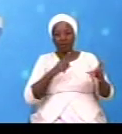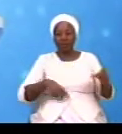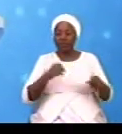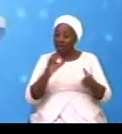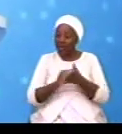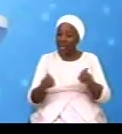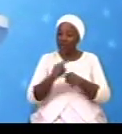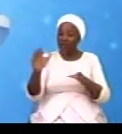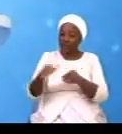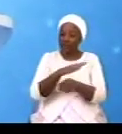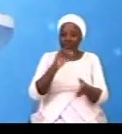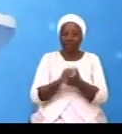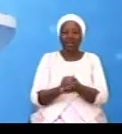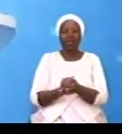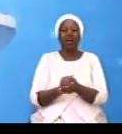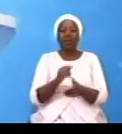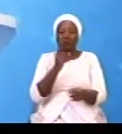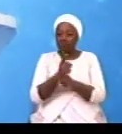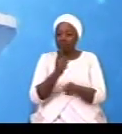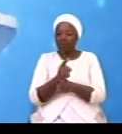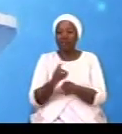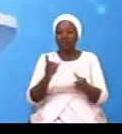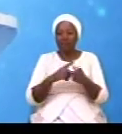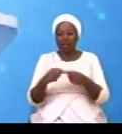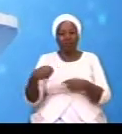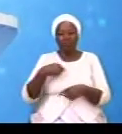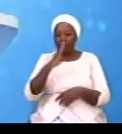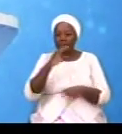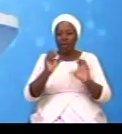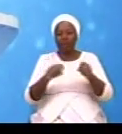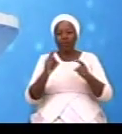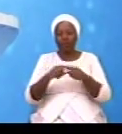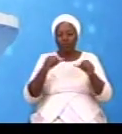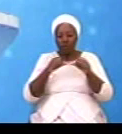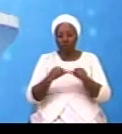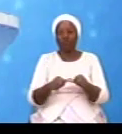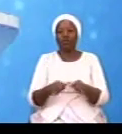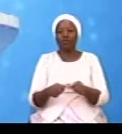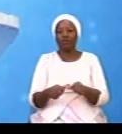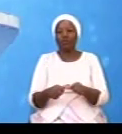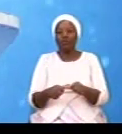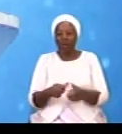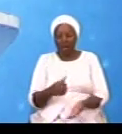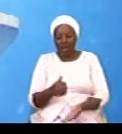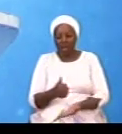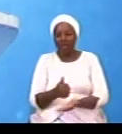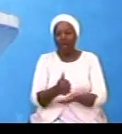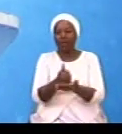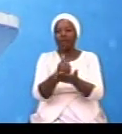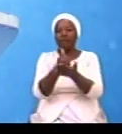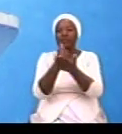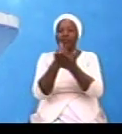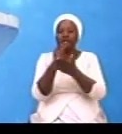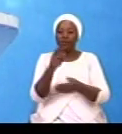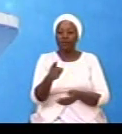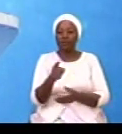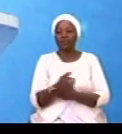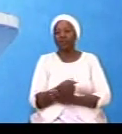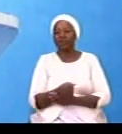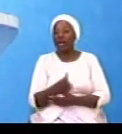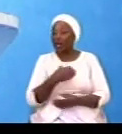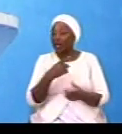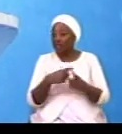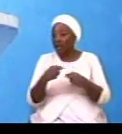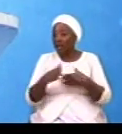we'll be able to keep on helping you. And then after this session, I'll come